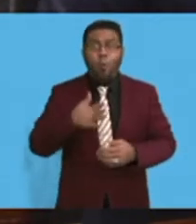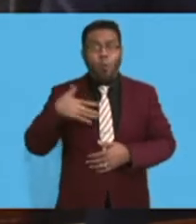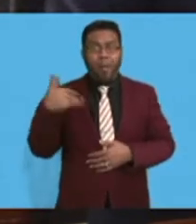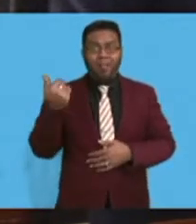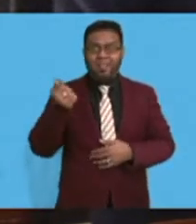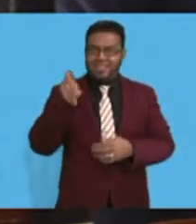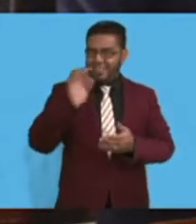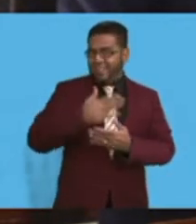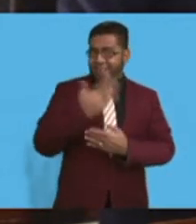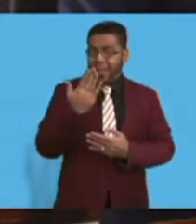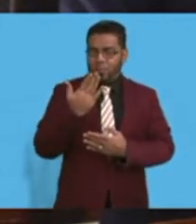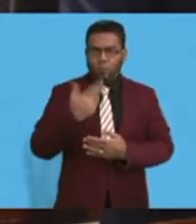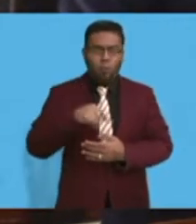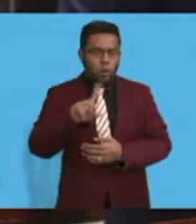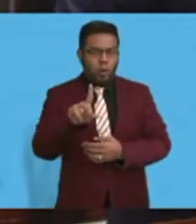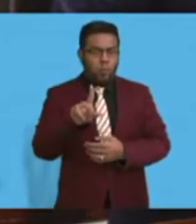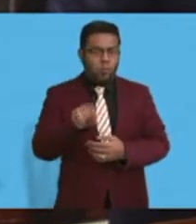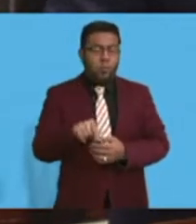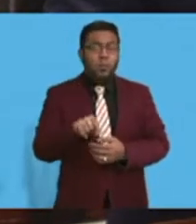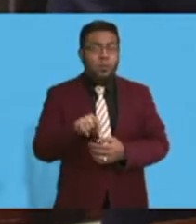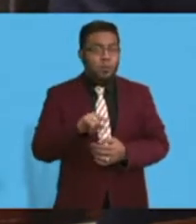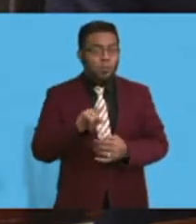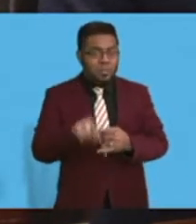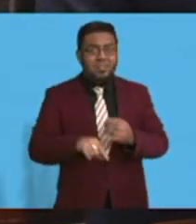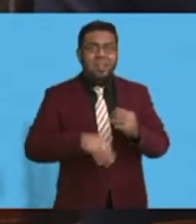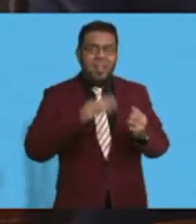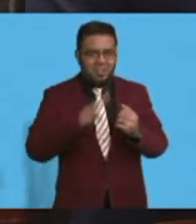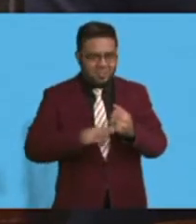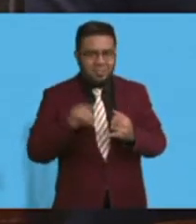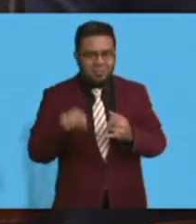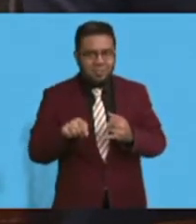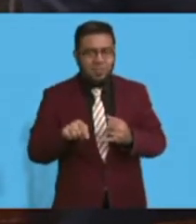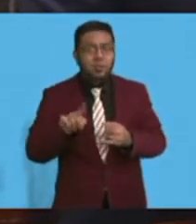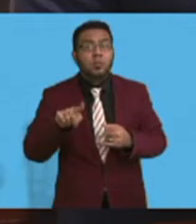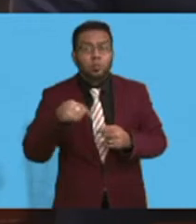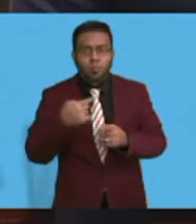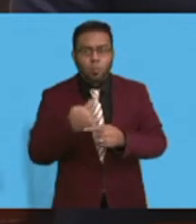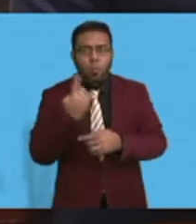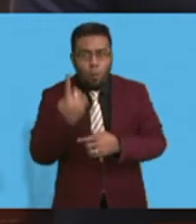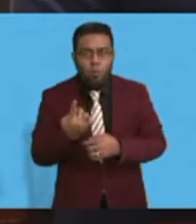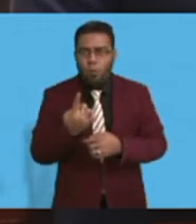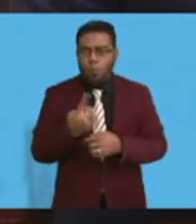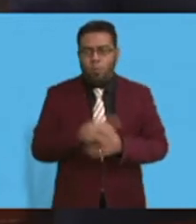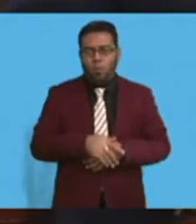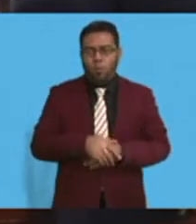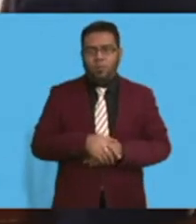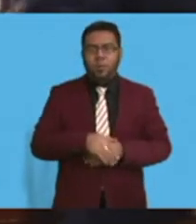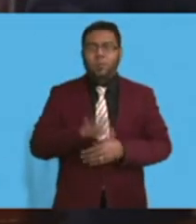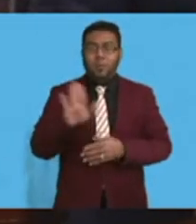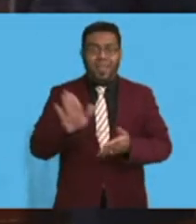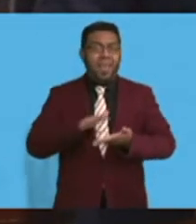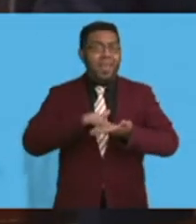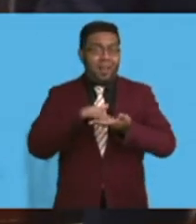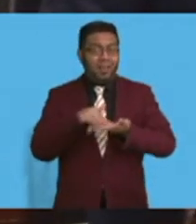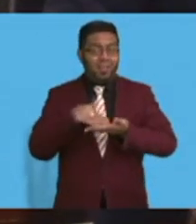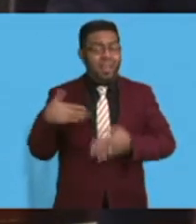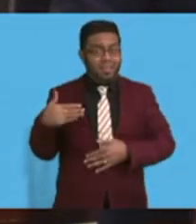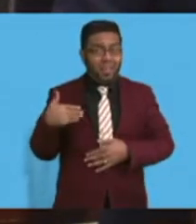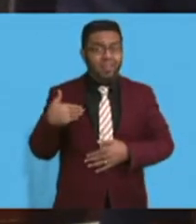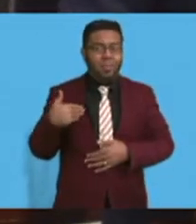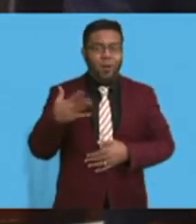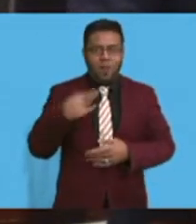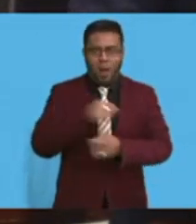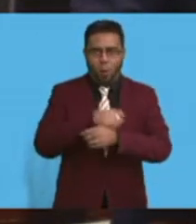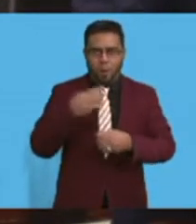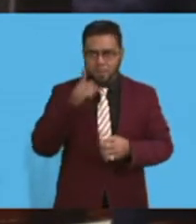that we don't appreciate the spirit of the event, it's an important mission, and one that will continue through our massive funding towards the health of our citizens. But it's